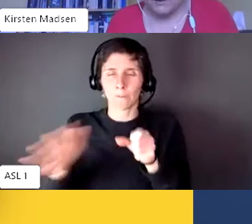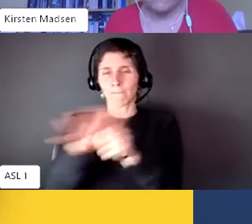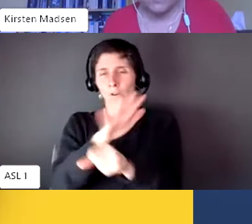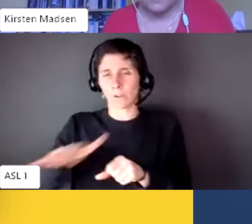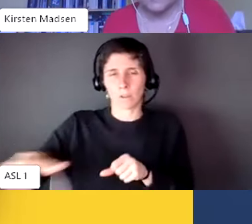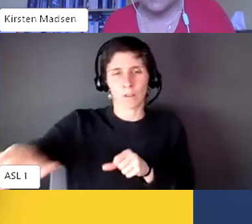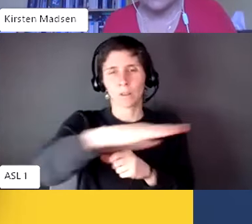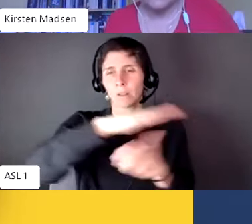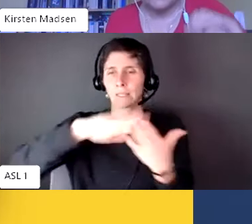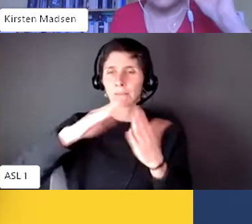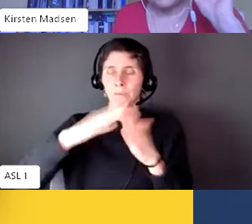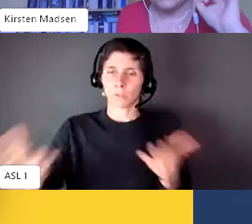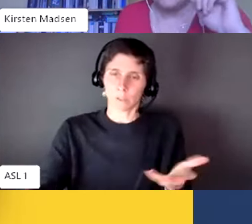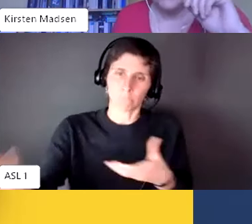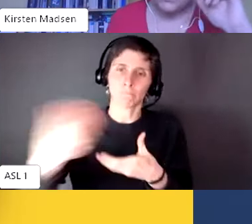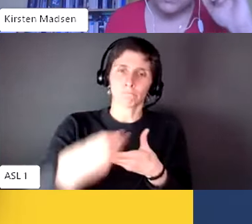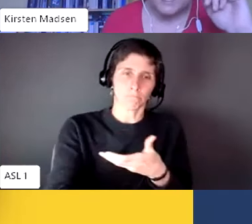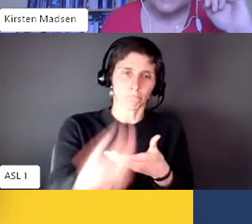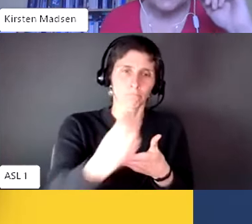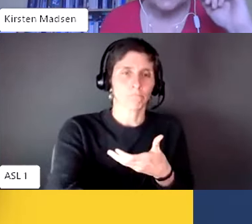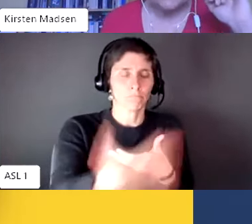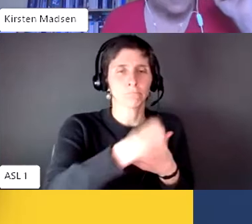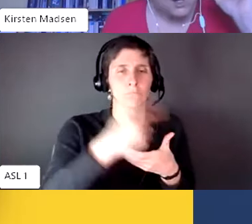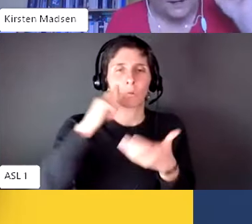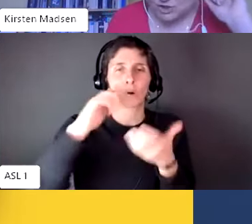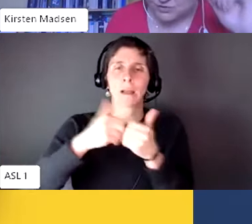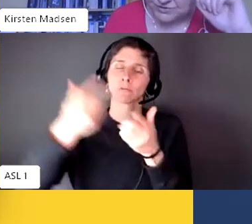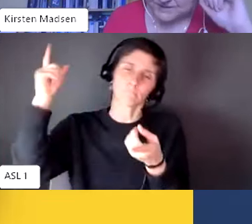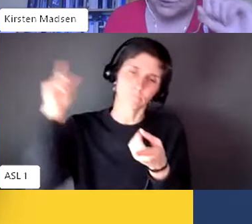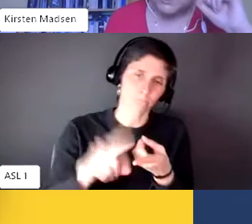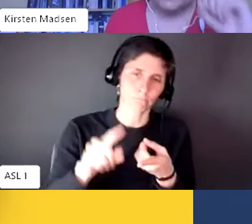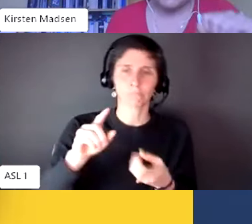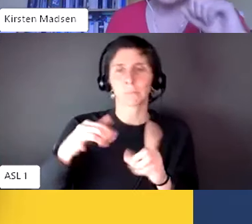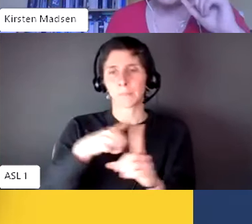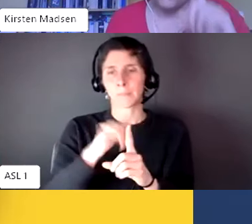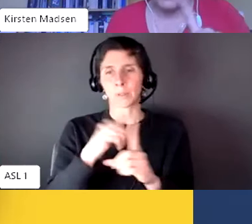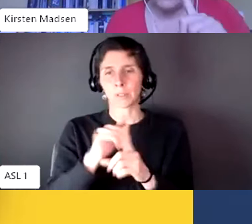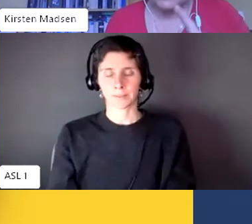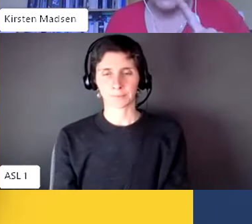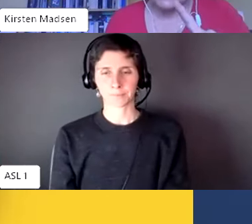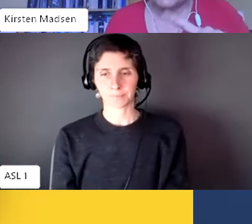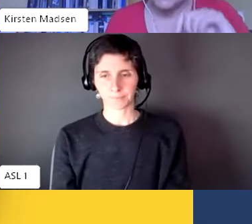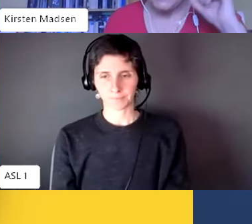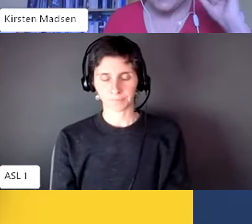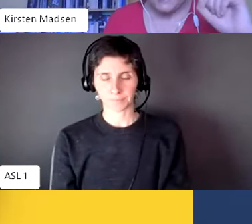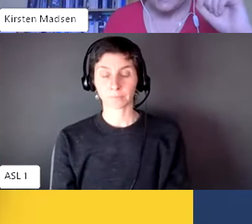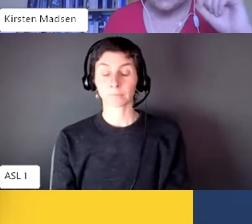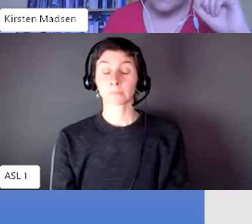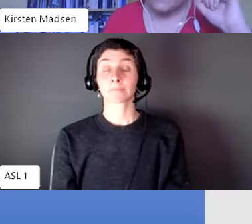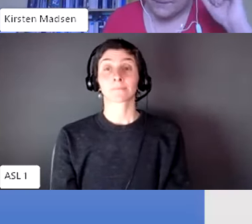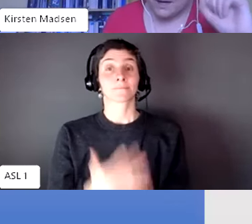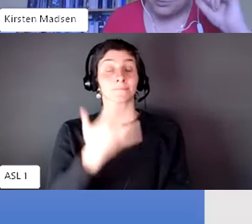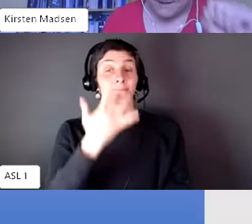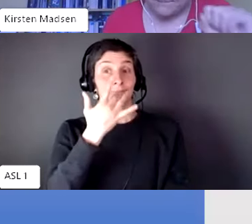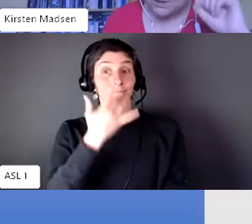and living well together. Now, with that said, we are truly, truly blessed that one of our sites is